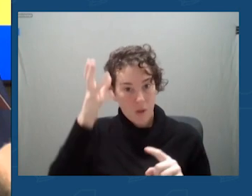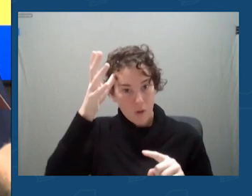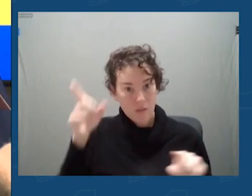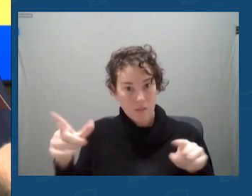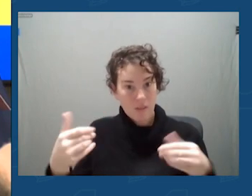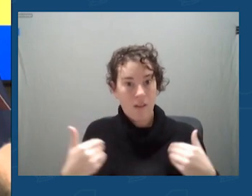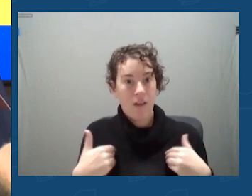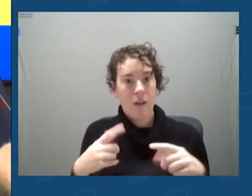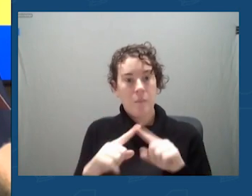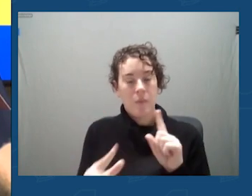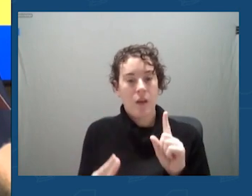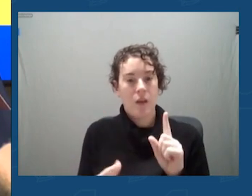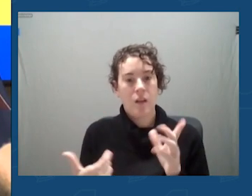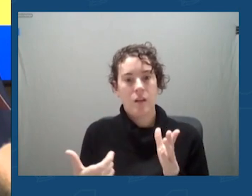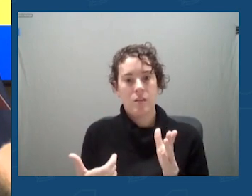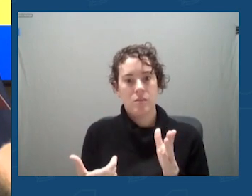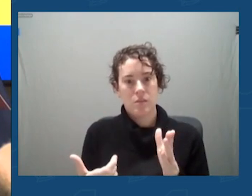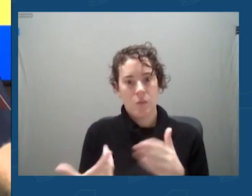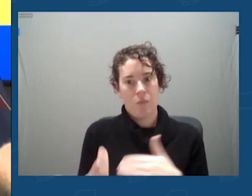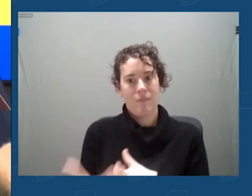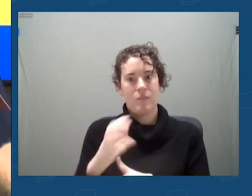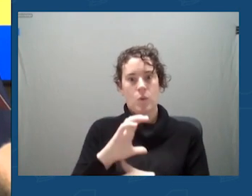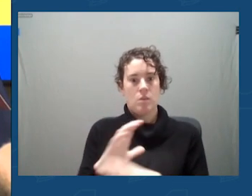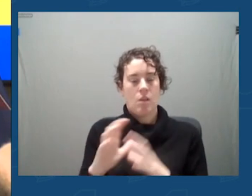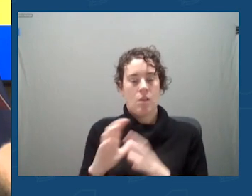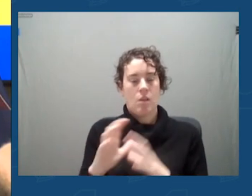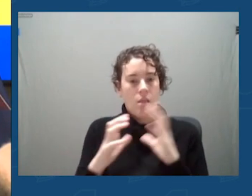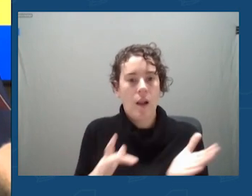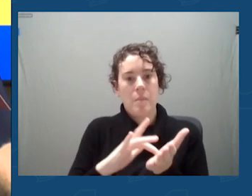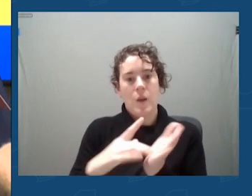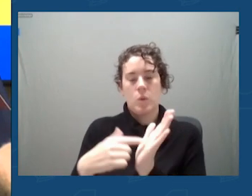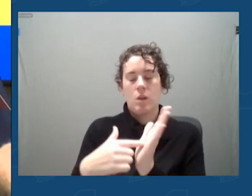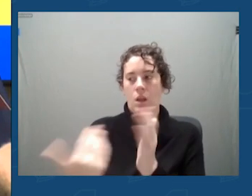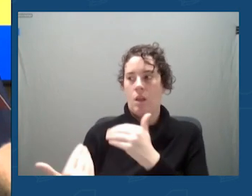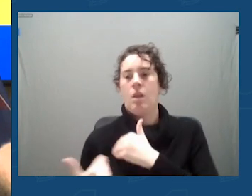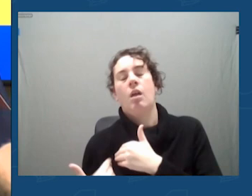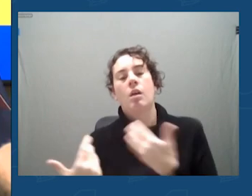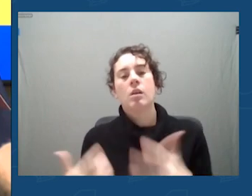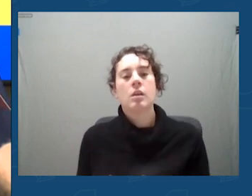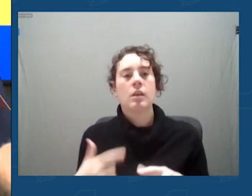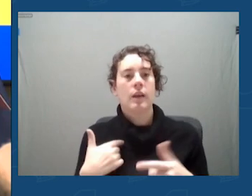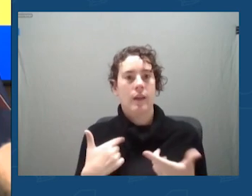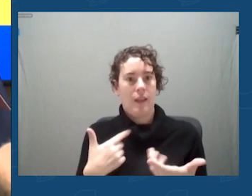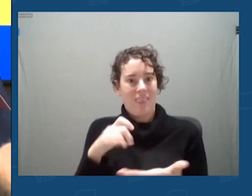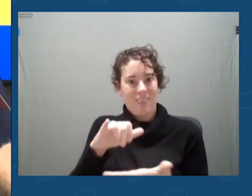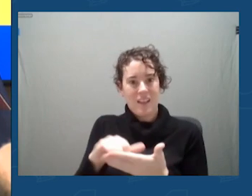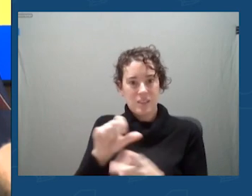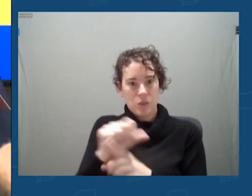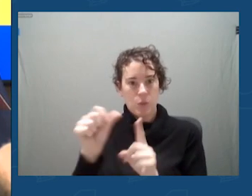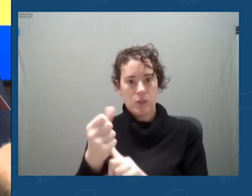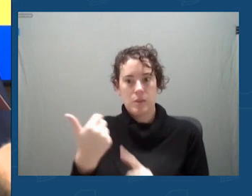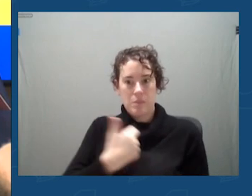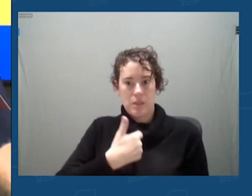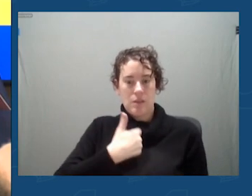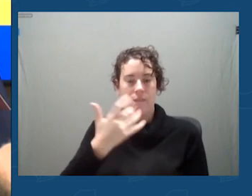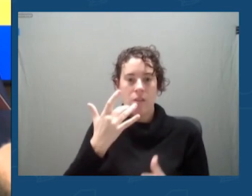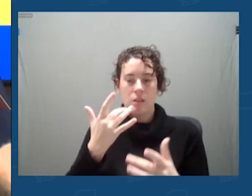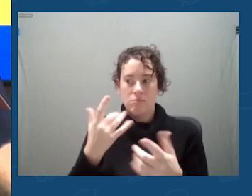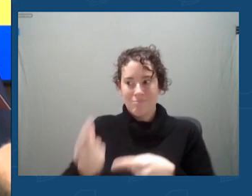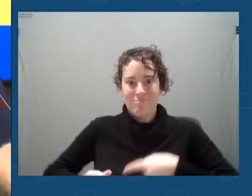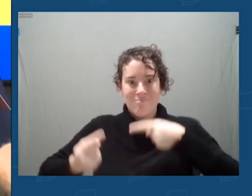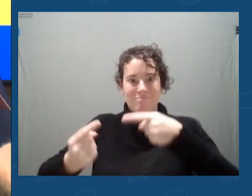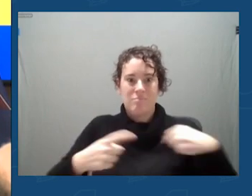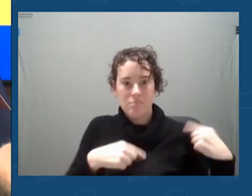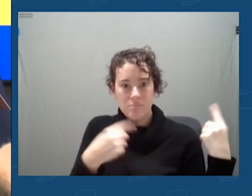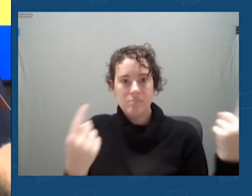take on a significant amount of medical debt. I have dealt with the consequences by myself ever since, and there was just no